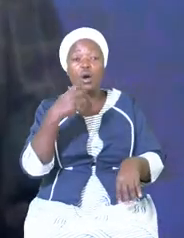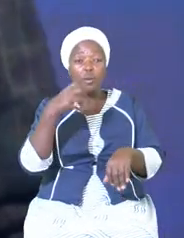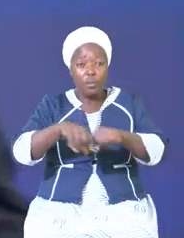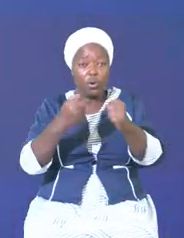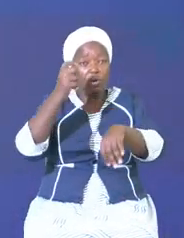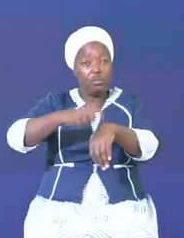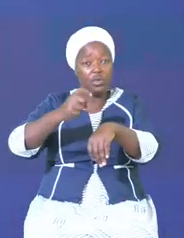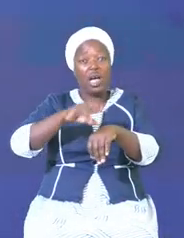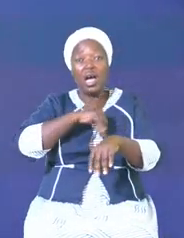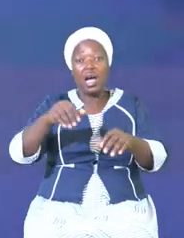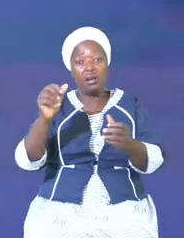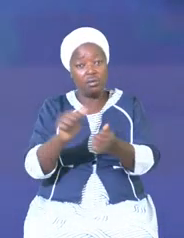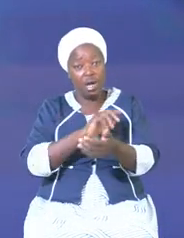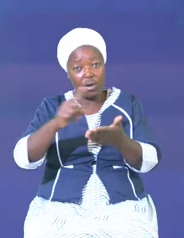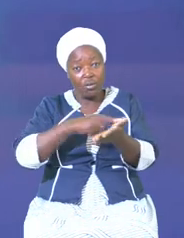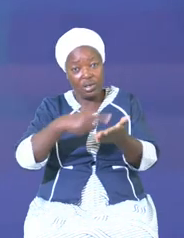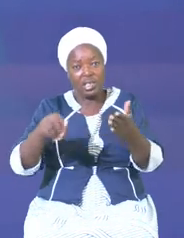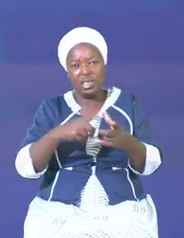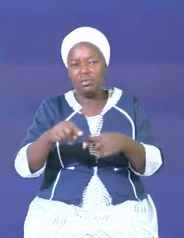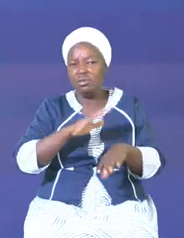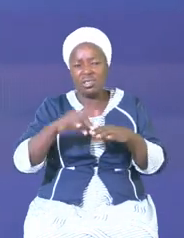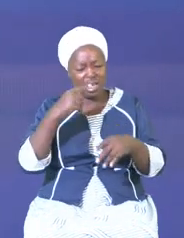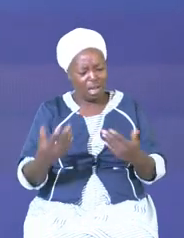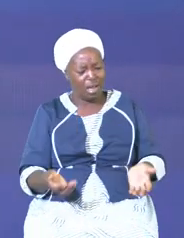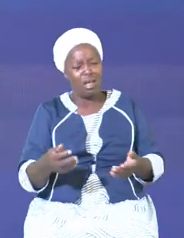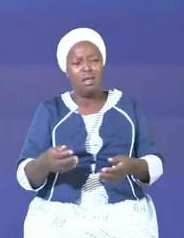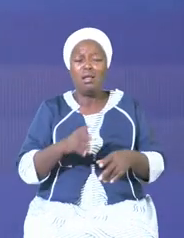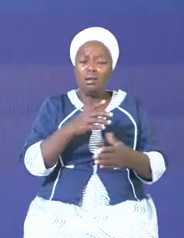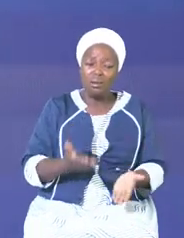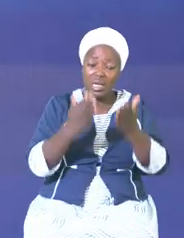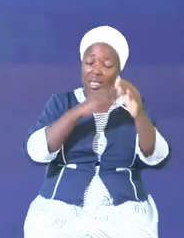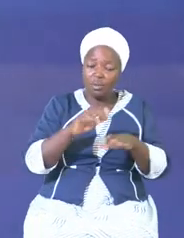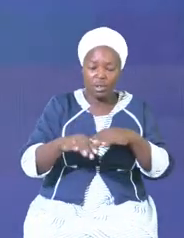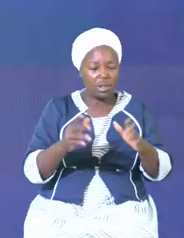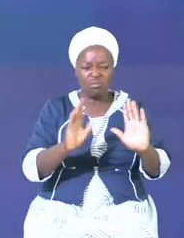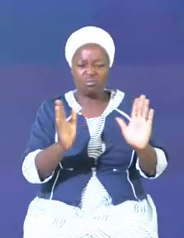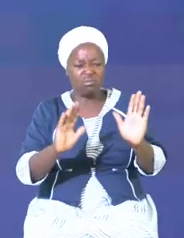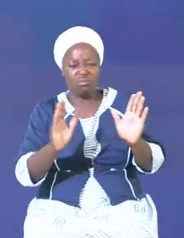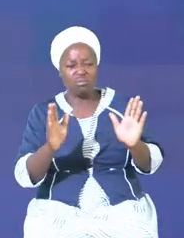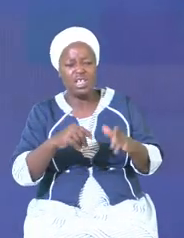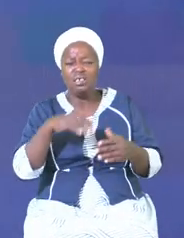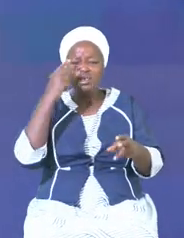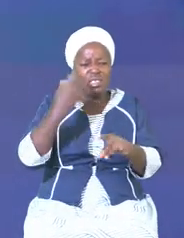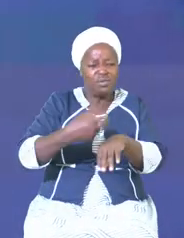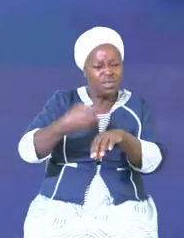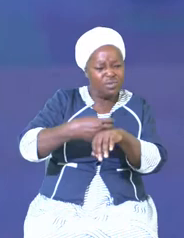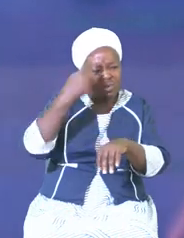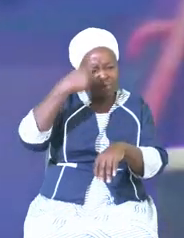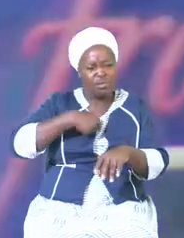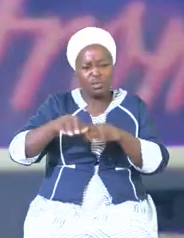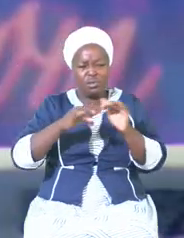walk, you will not say, no, I came in crutches, I cannot do that. What he says you will do